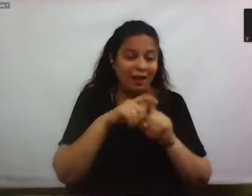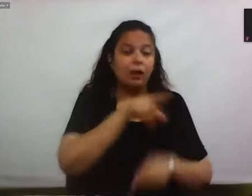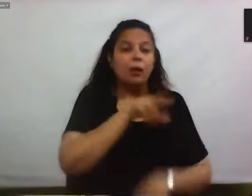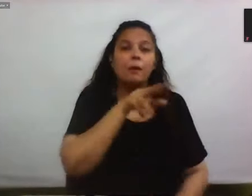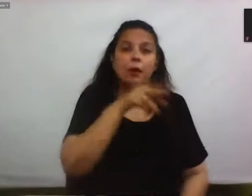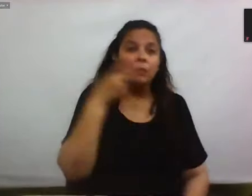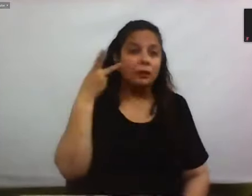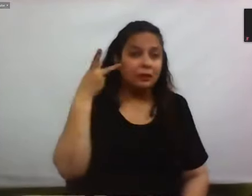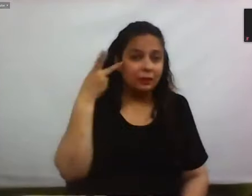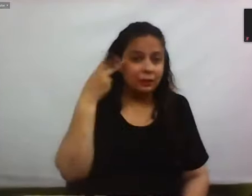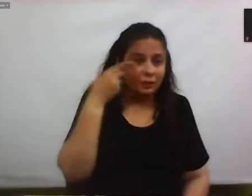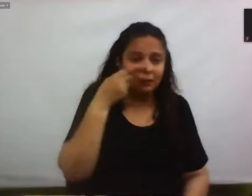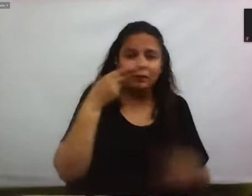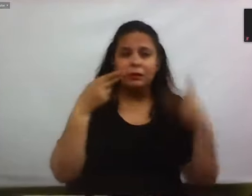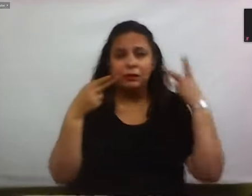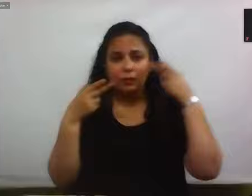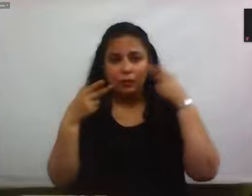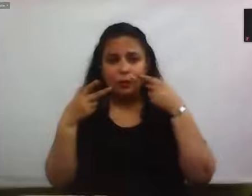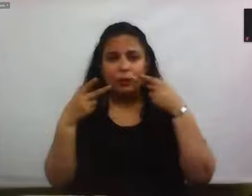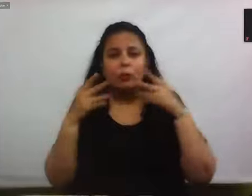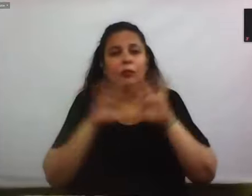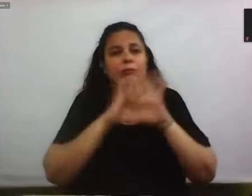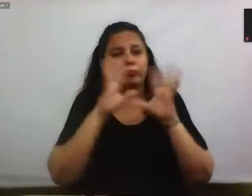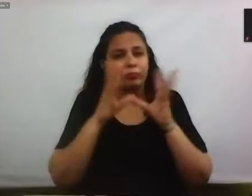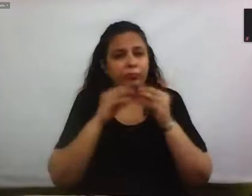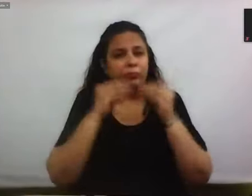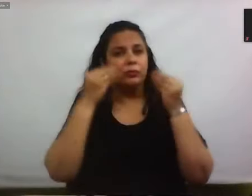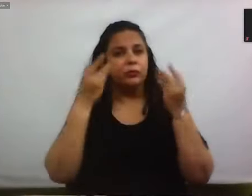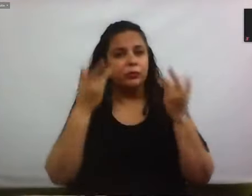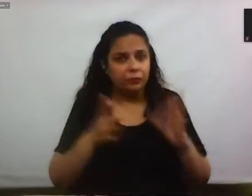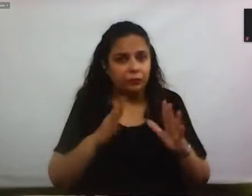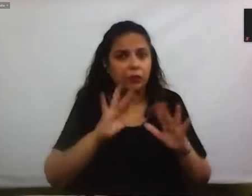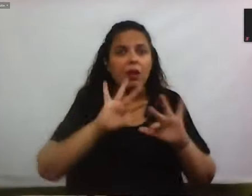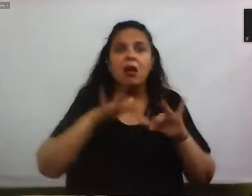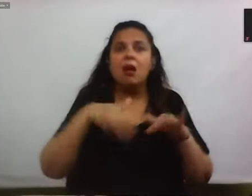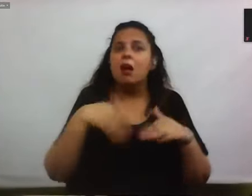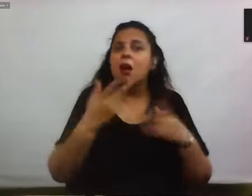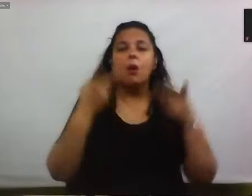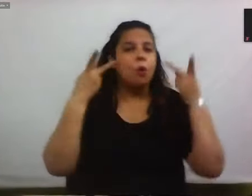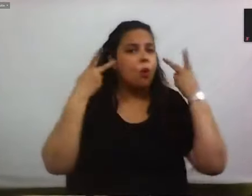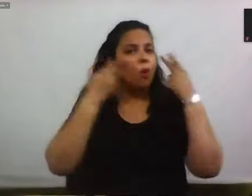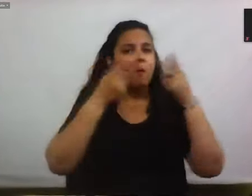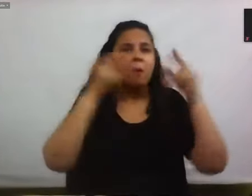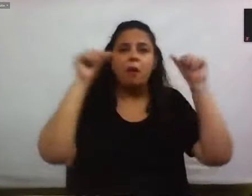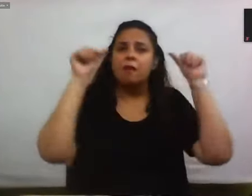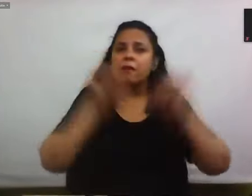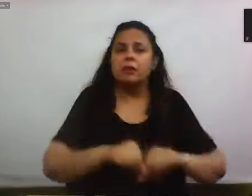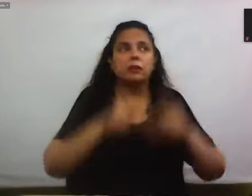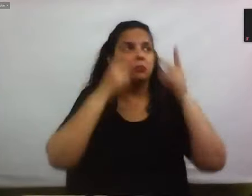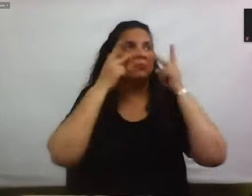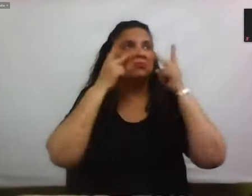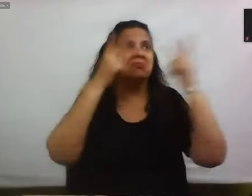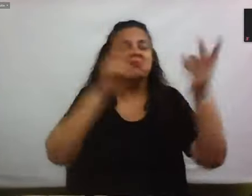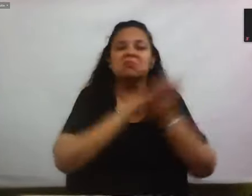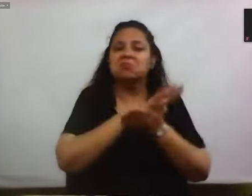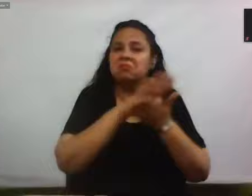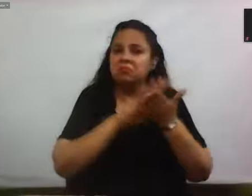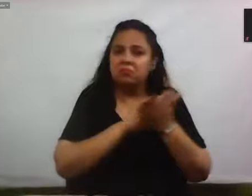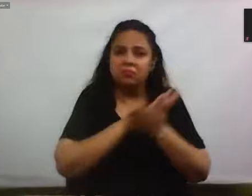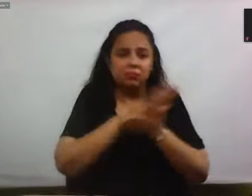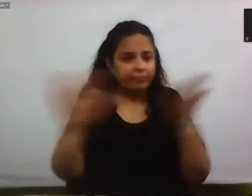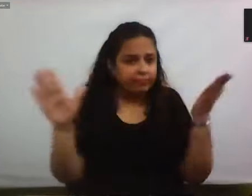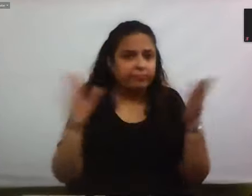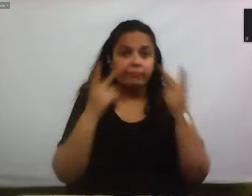if the person has a total absence of sight, bilkul sight nahi hai, drishti nahi hai, aur